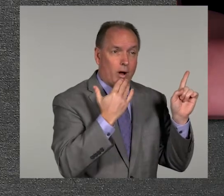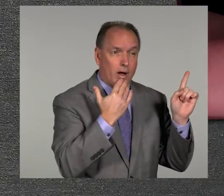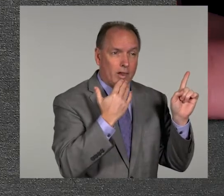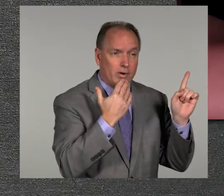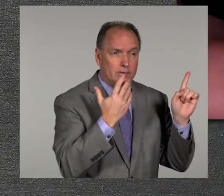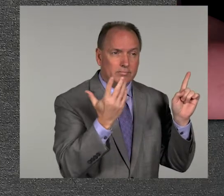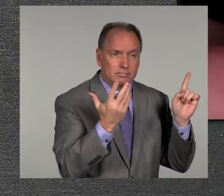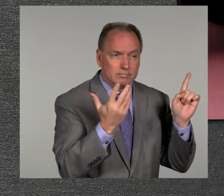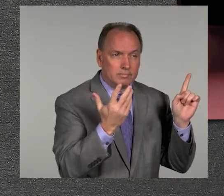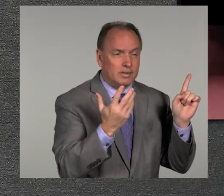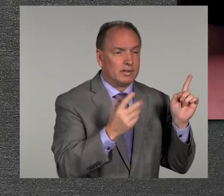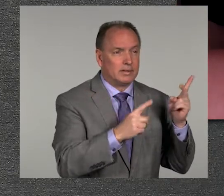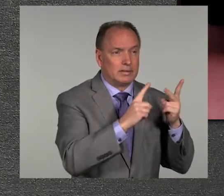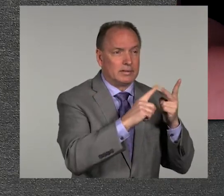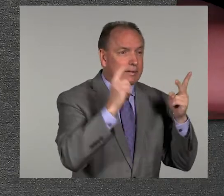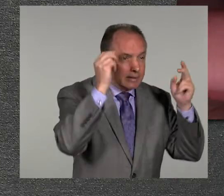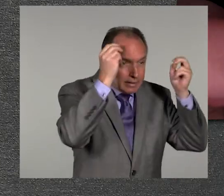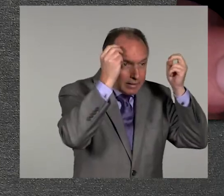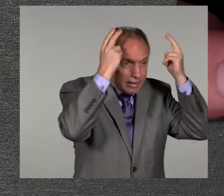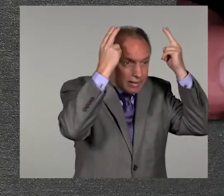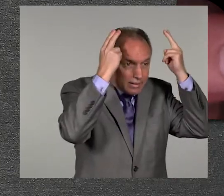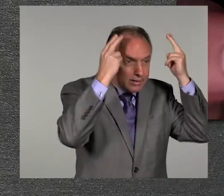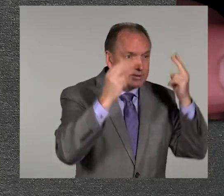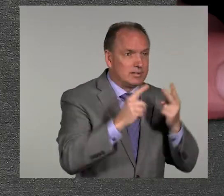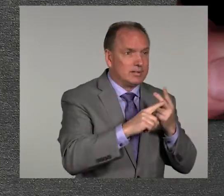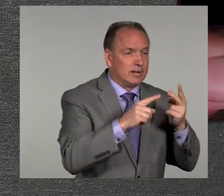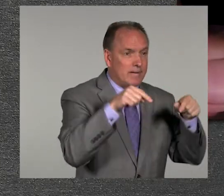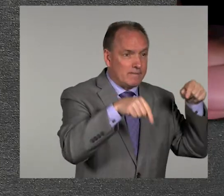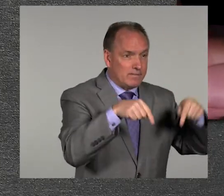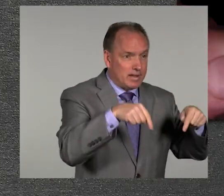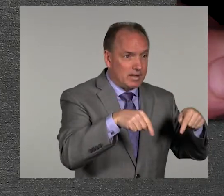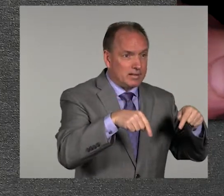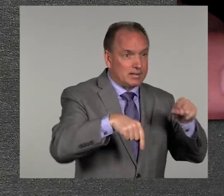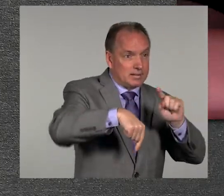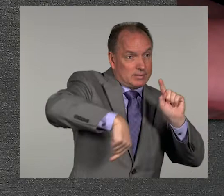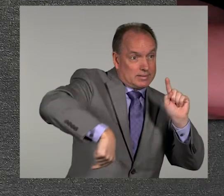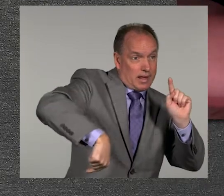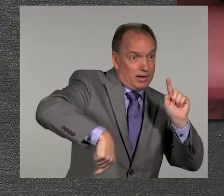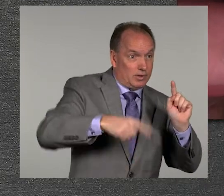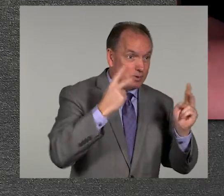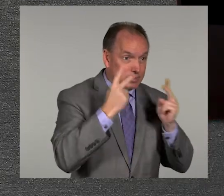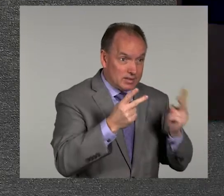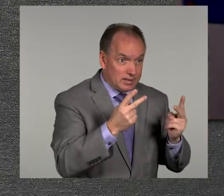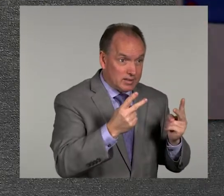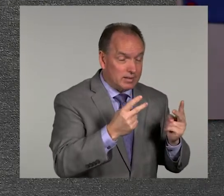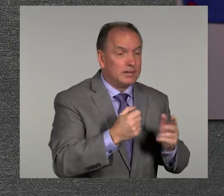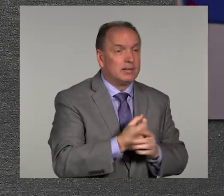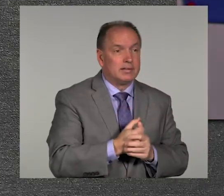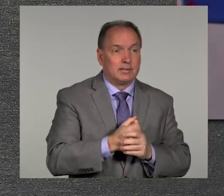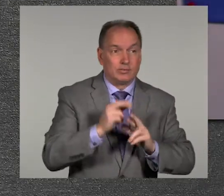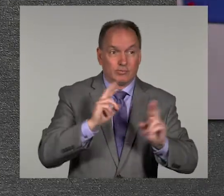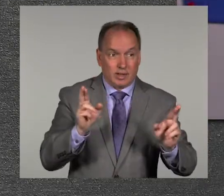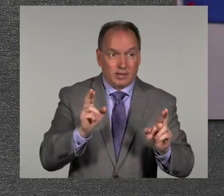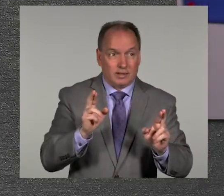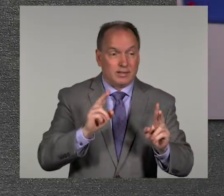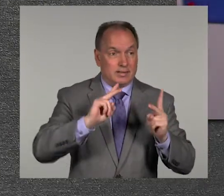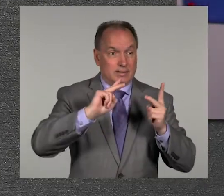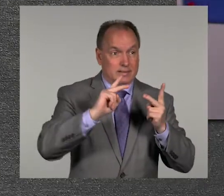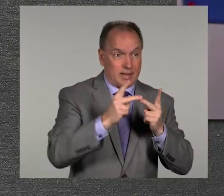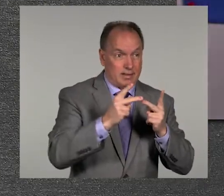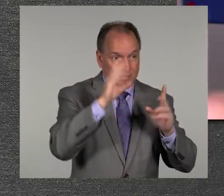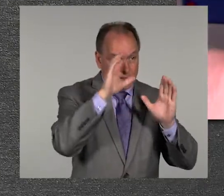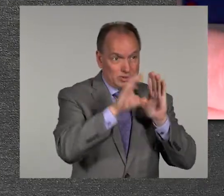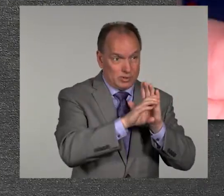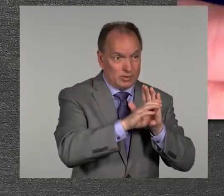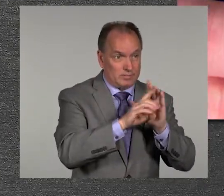see? What do his ears look like? What do his feet look like? And a tail if you can see one. All right, and the